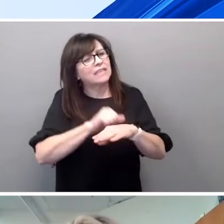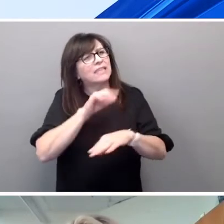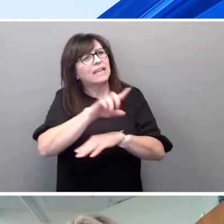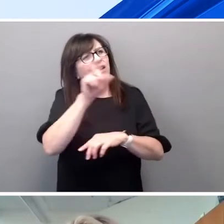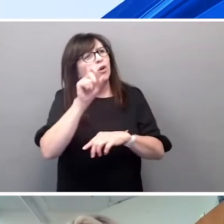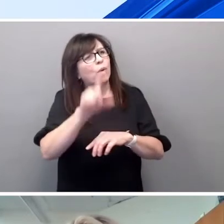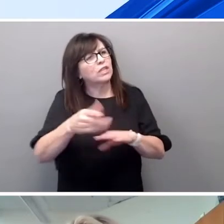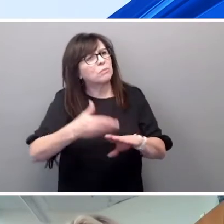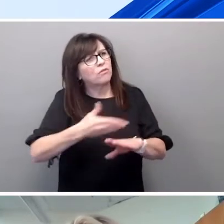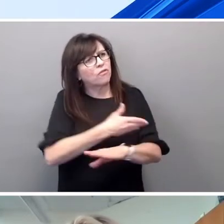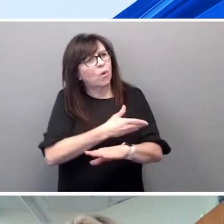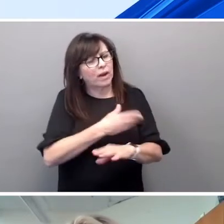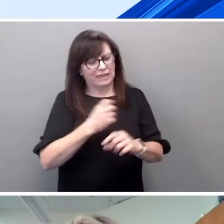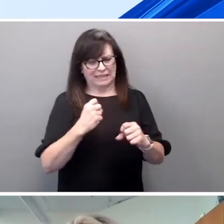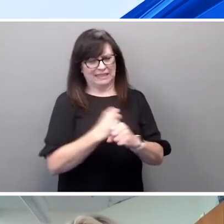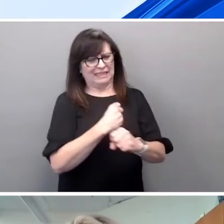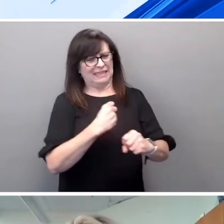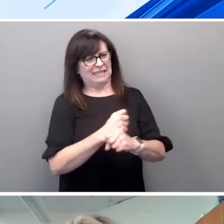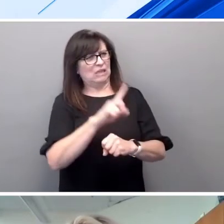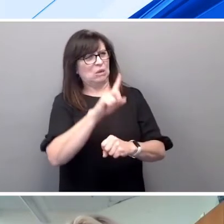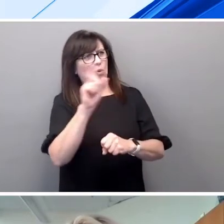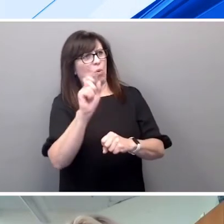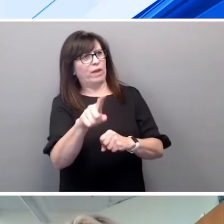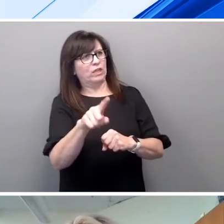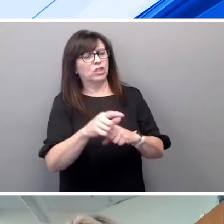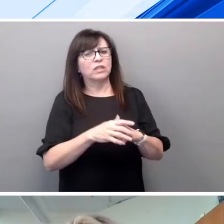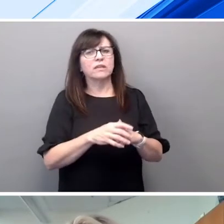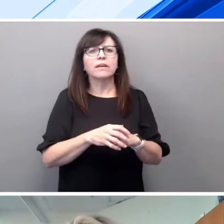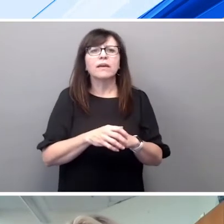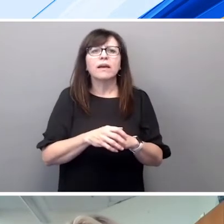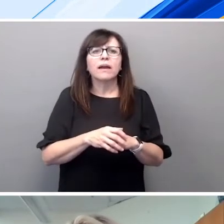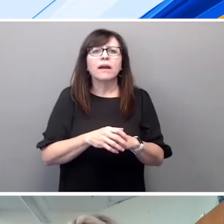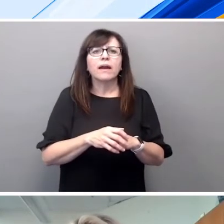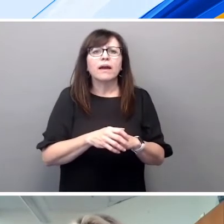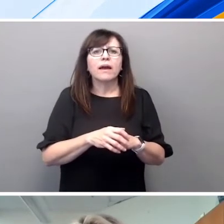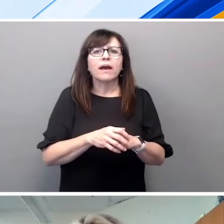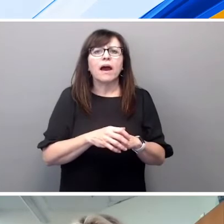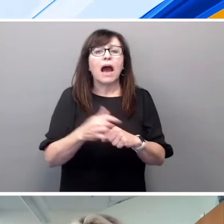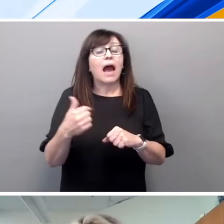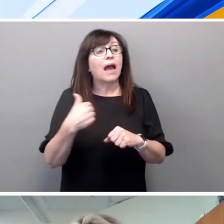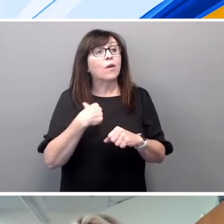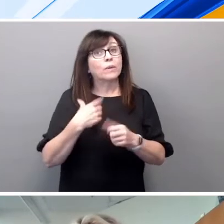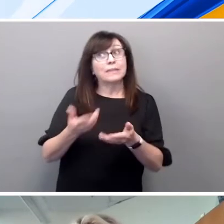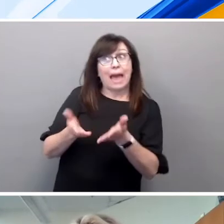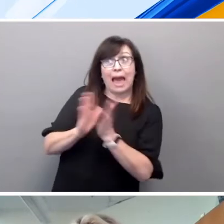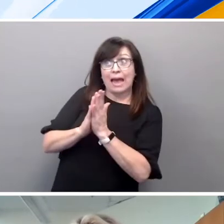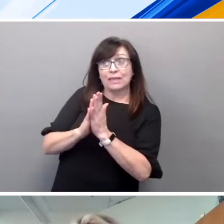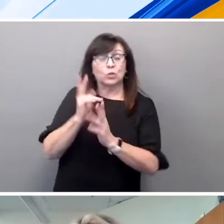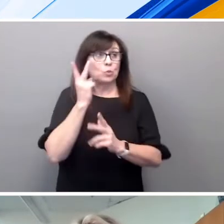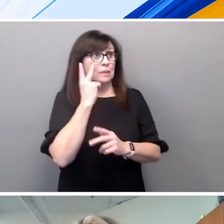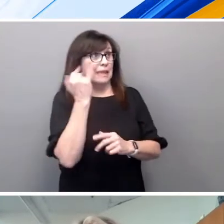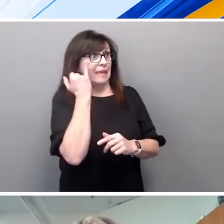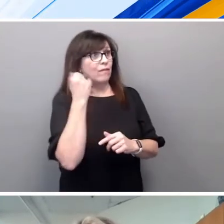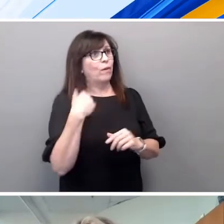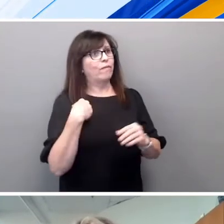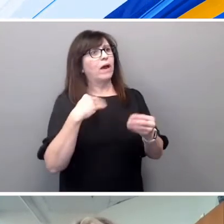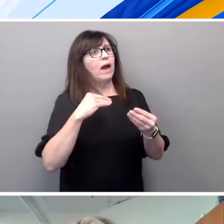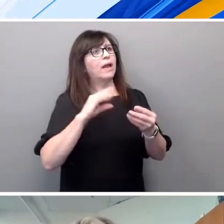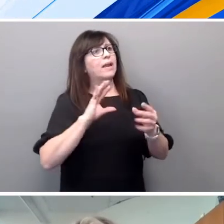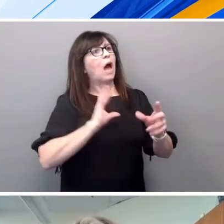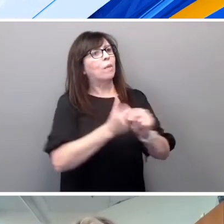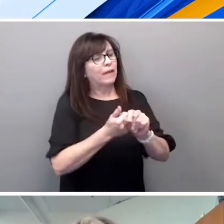a statistical question. I was asked here to see if there was an update on the number of people who maybe have